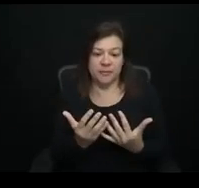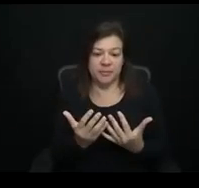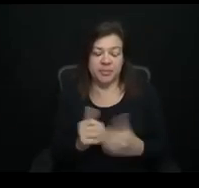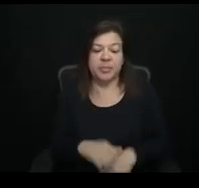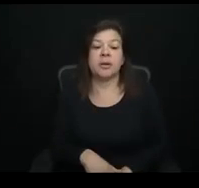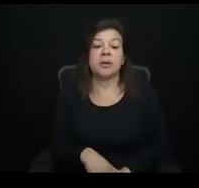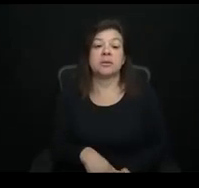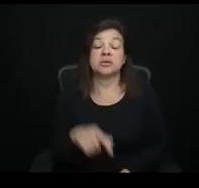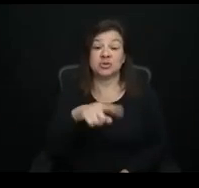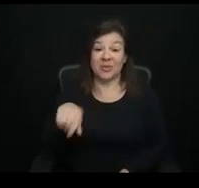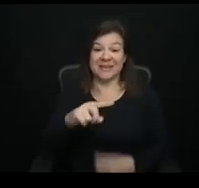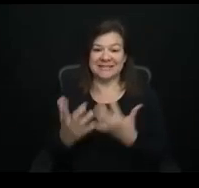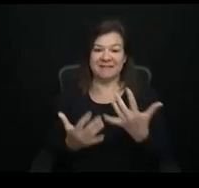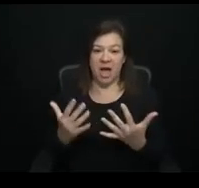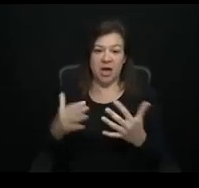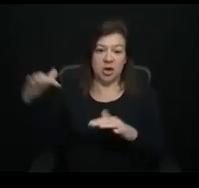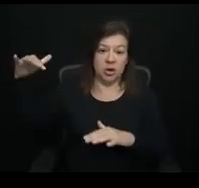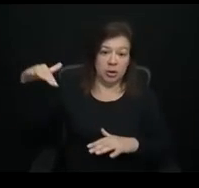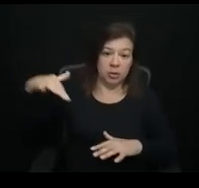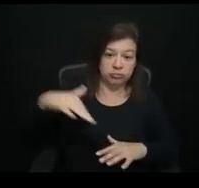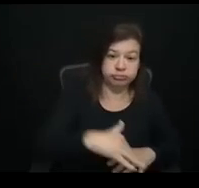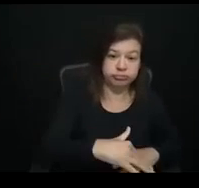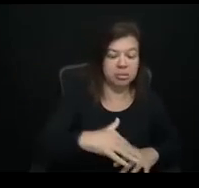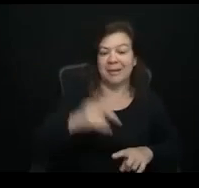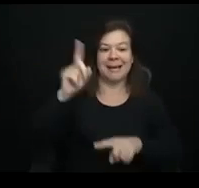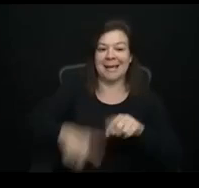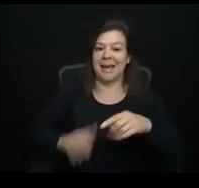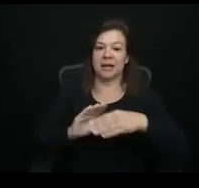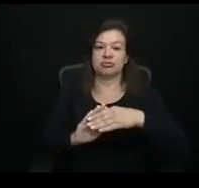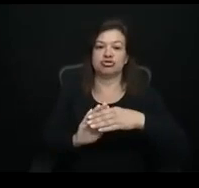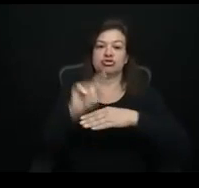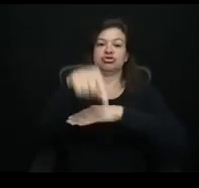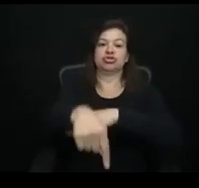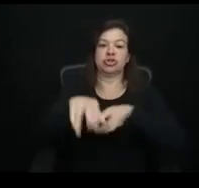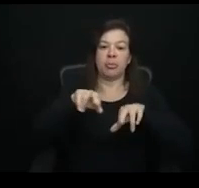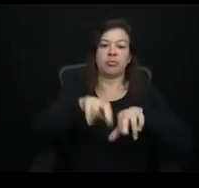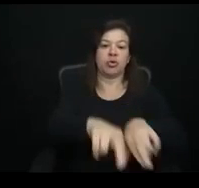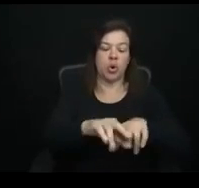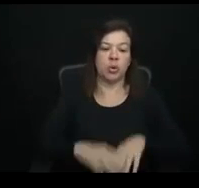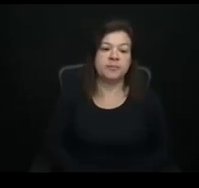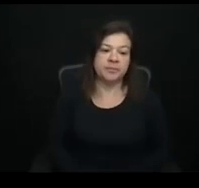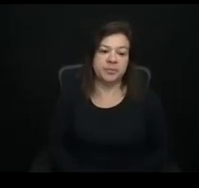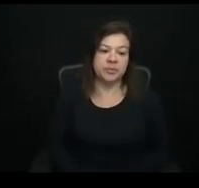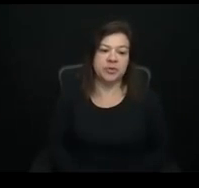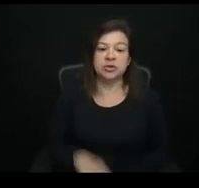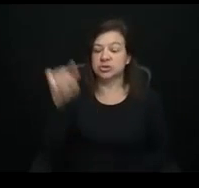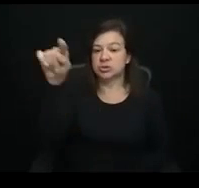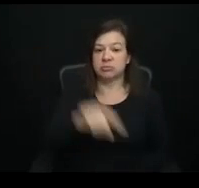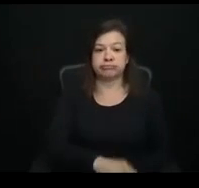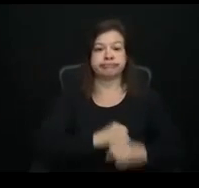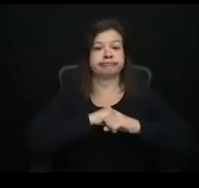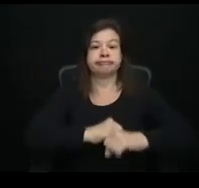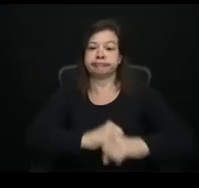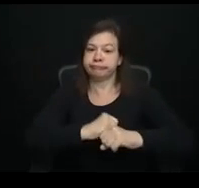in this area can't return and run down towards the road and get across that road and continue downhill. So this is all secure. In here